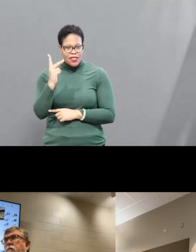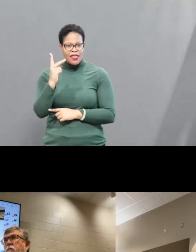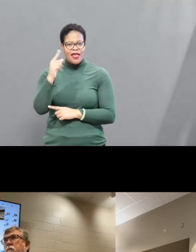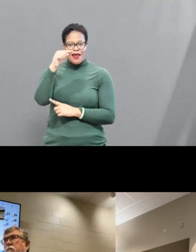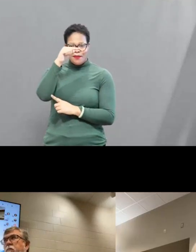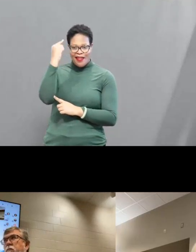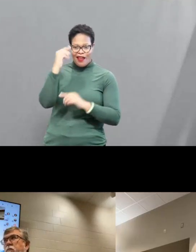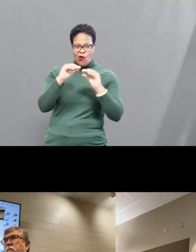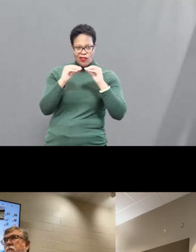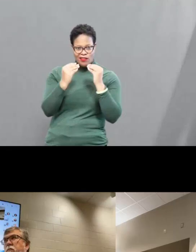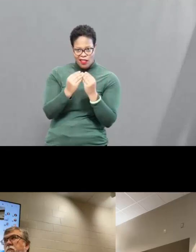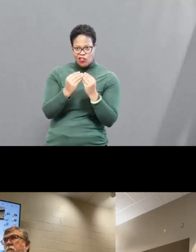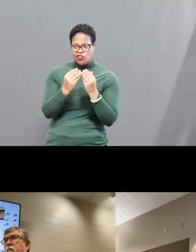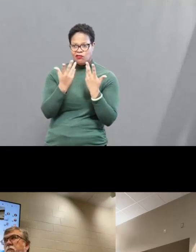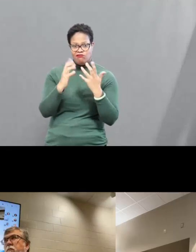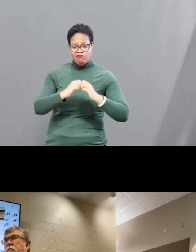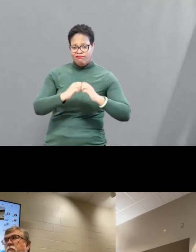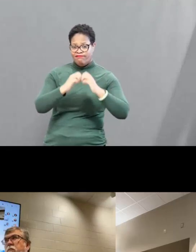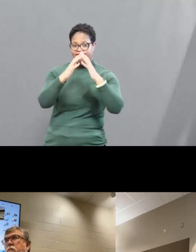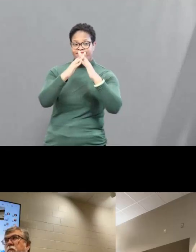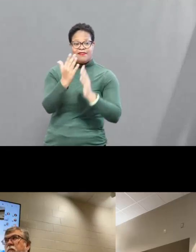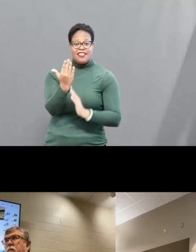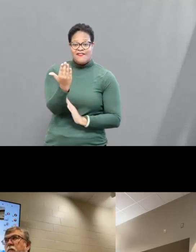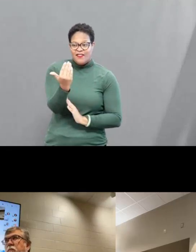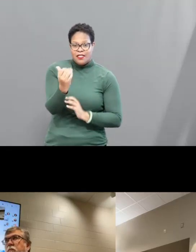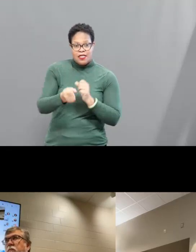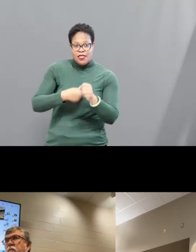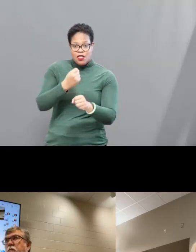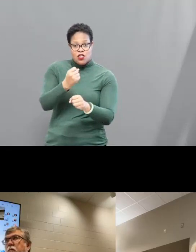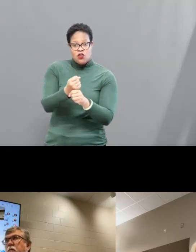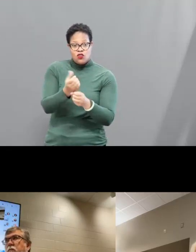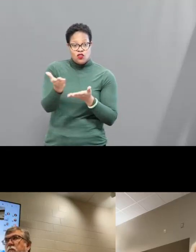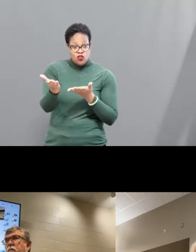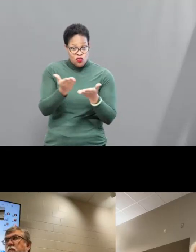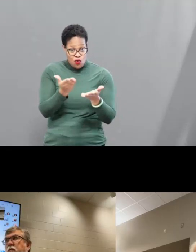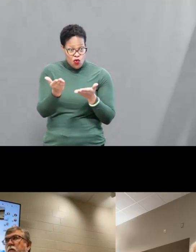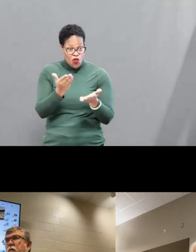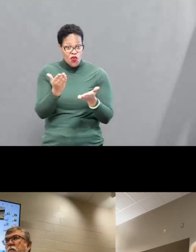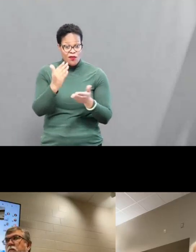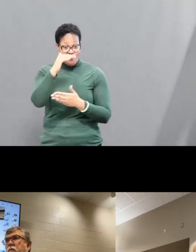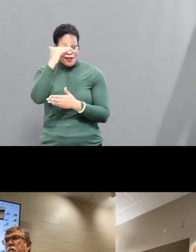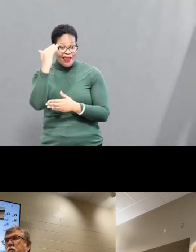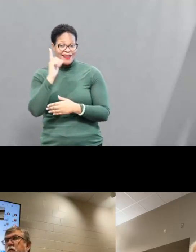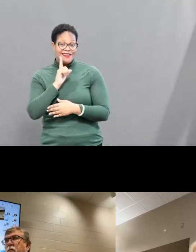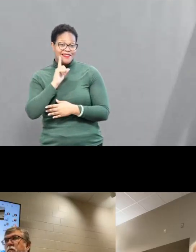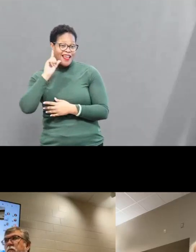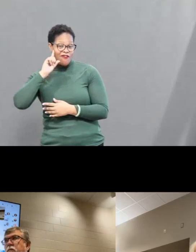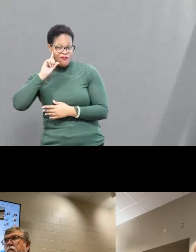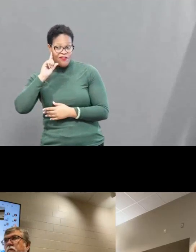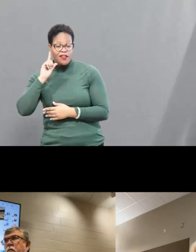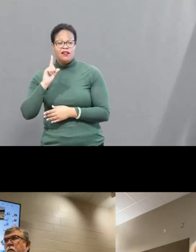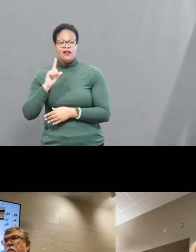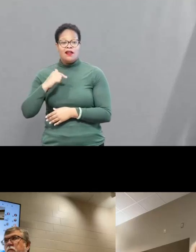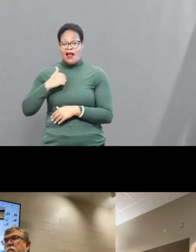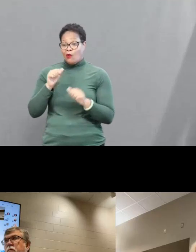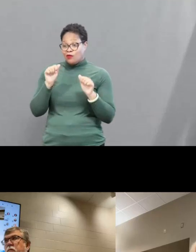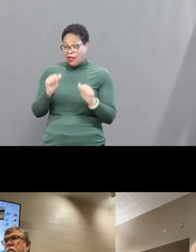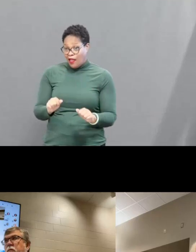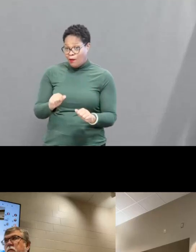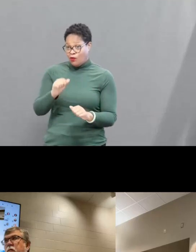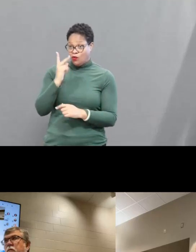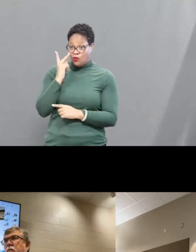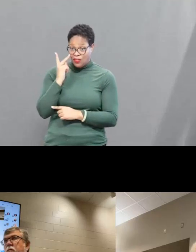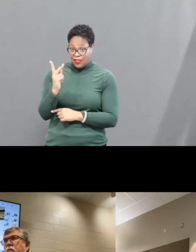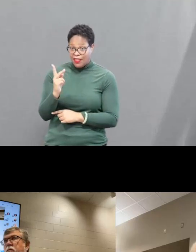organization that had been established for 15 years that served the Black deaf. I was able to